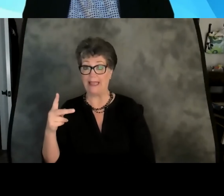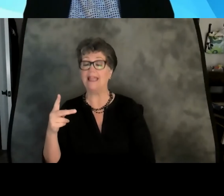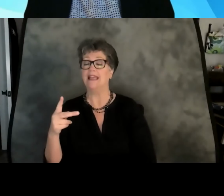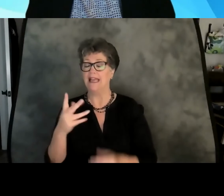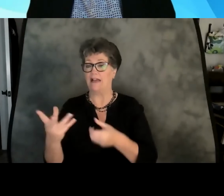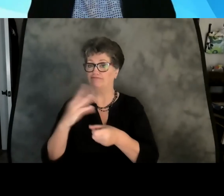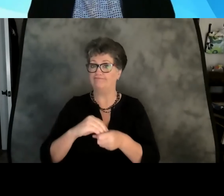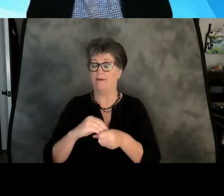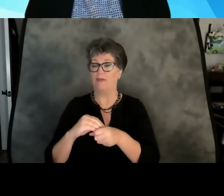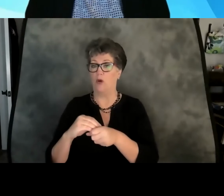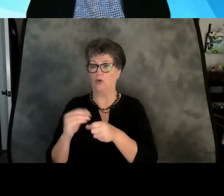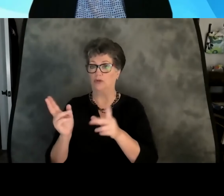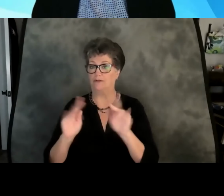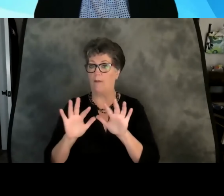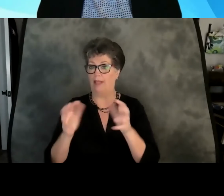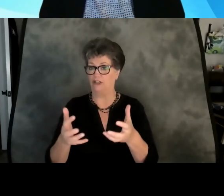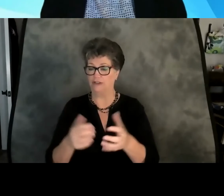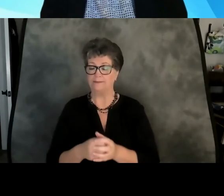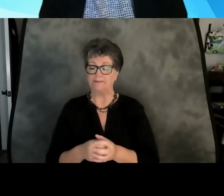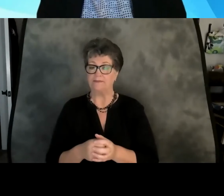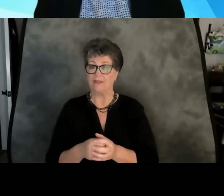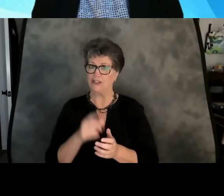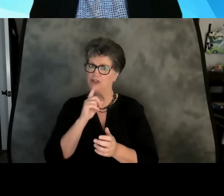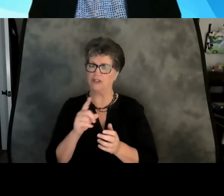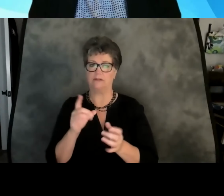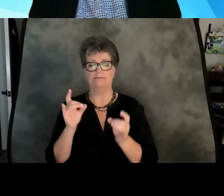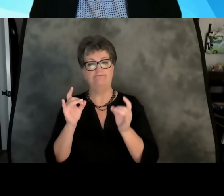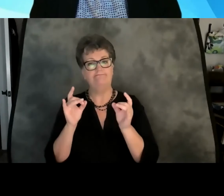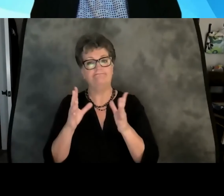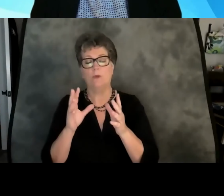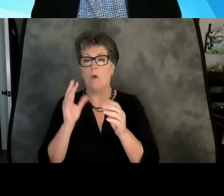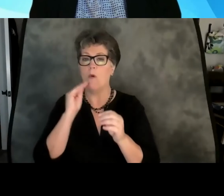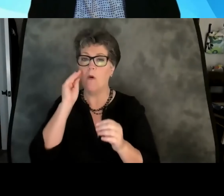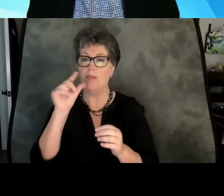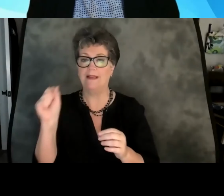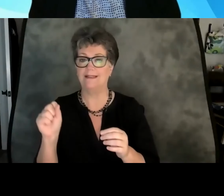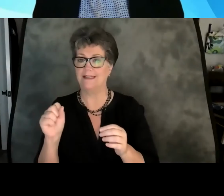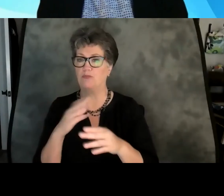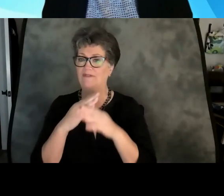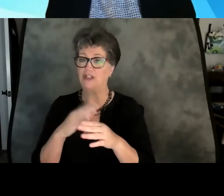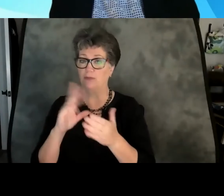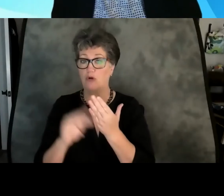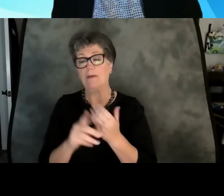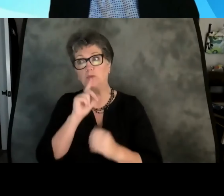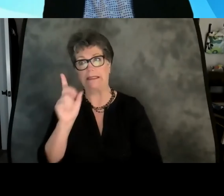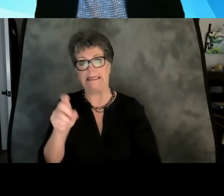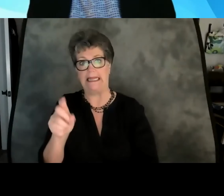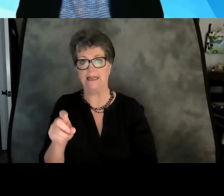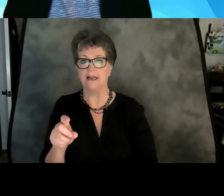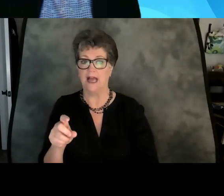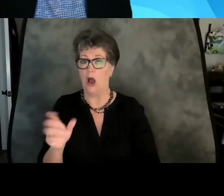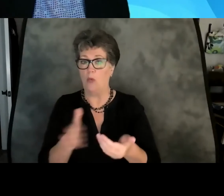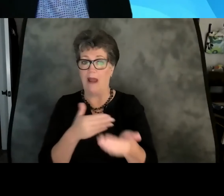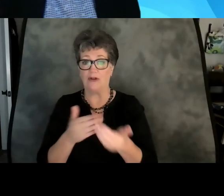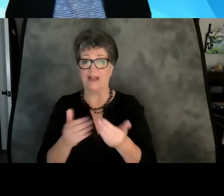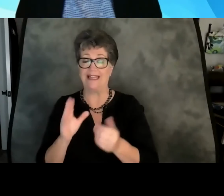counties for CalFresh as well. And there's just terrific homelessness prevention programs that unfortunately are needed. But whether it's the